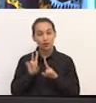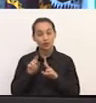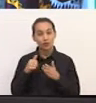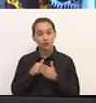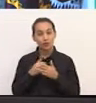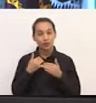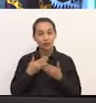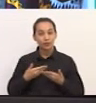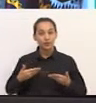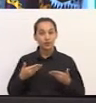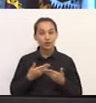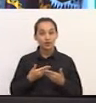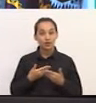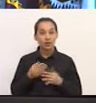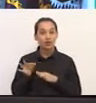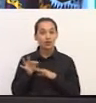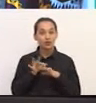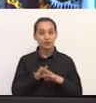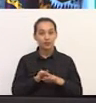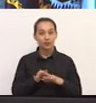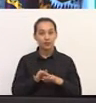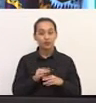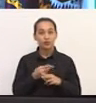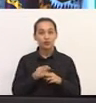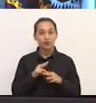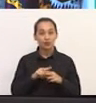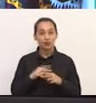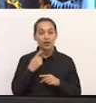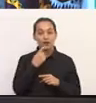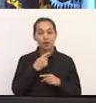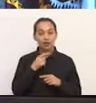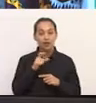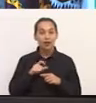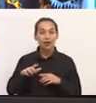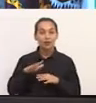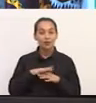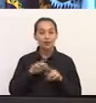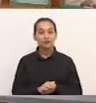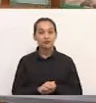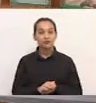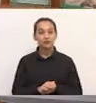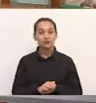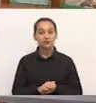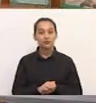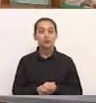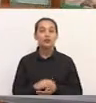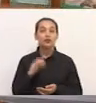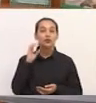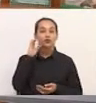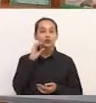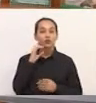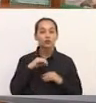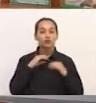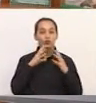ham xalq og'zaki ijodi badiiy adabiyotning eng qadimgi shakli hisoblanadi. O'zbeklar